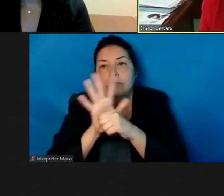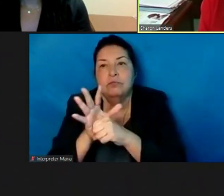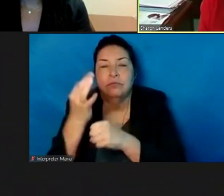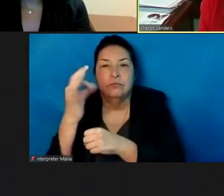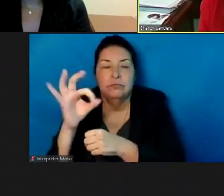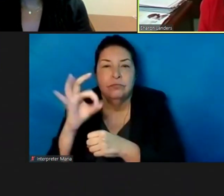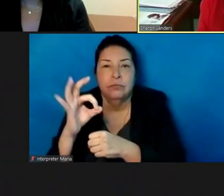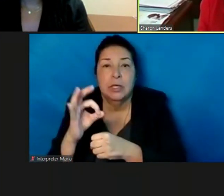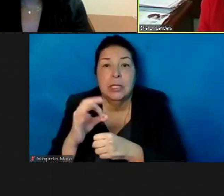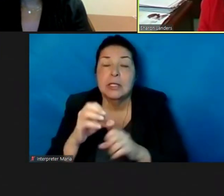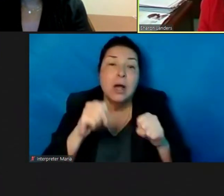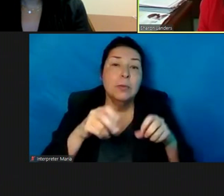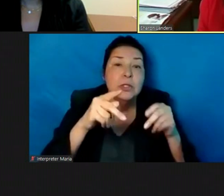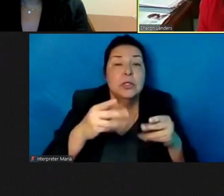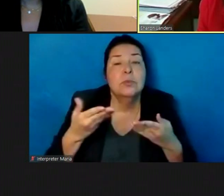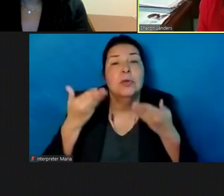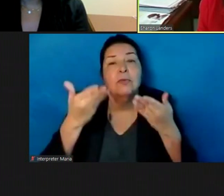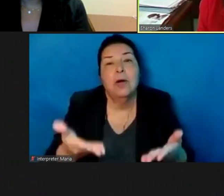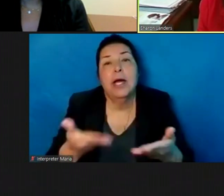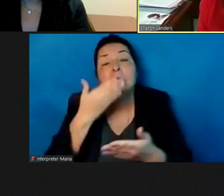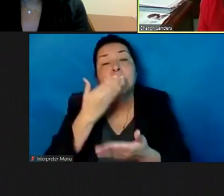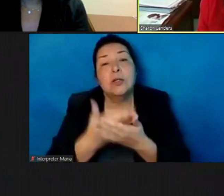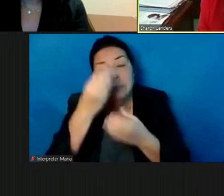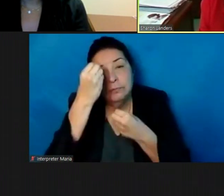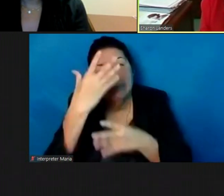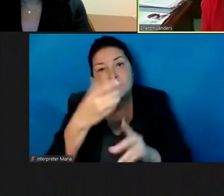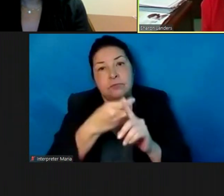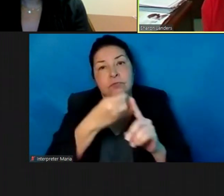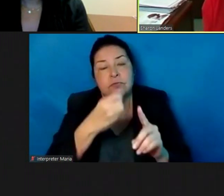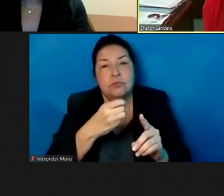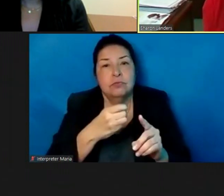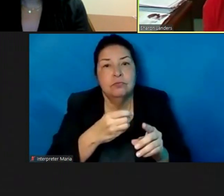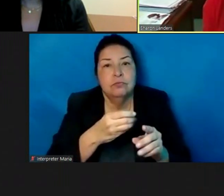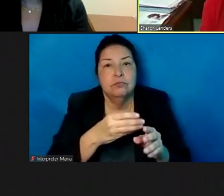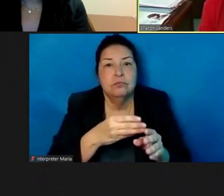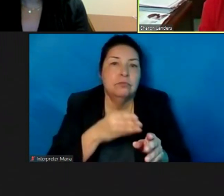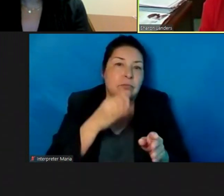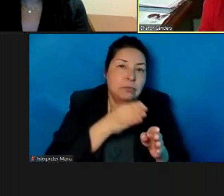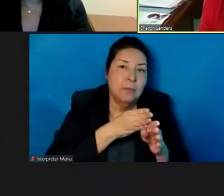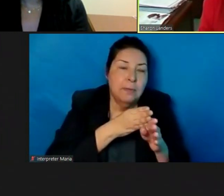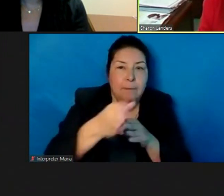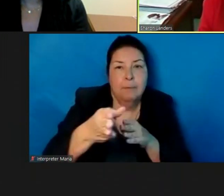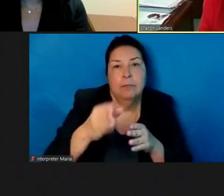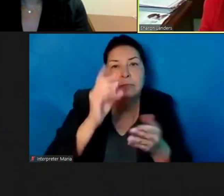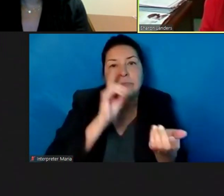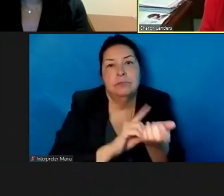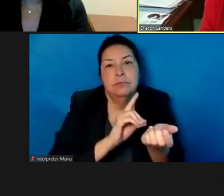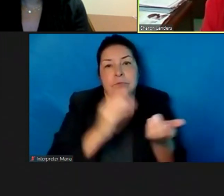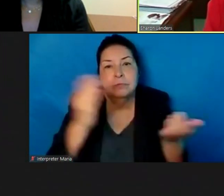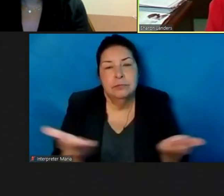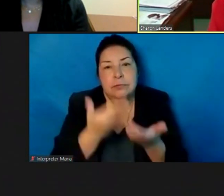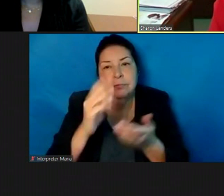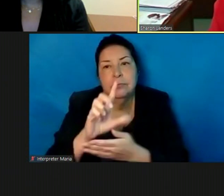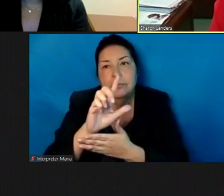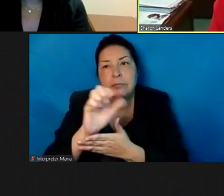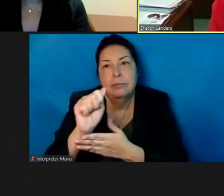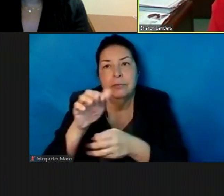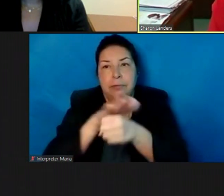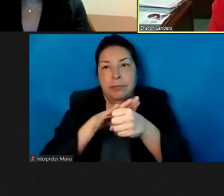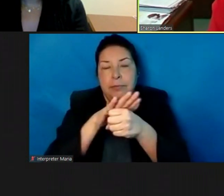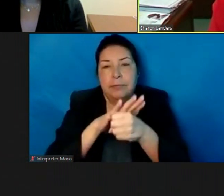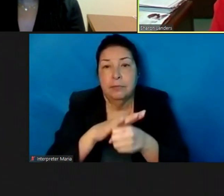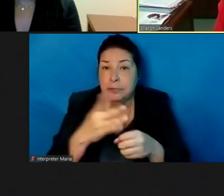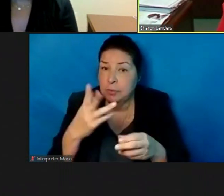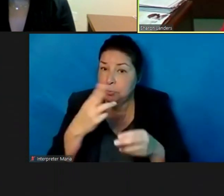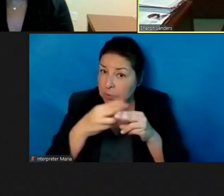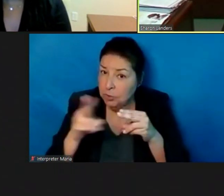to provide really good information from a prominent doctor here in the LA area. Let me be very